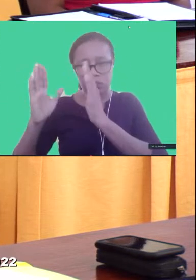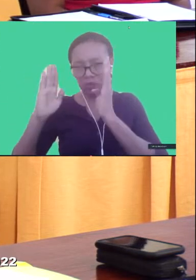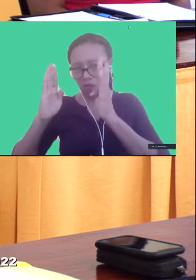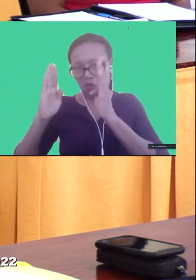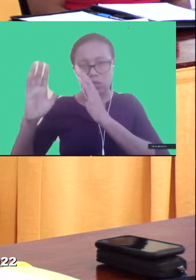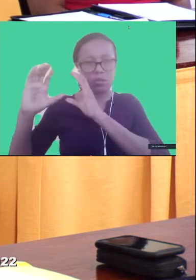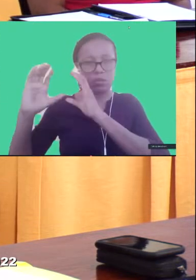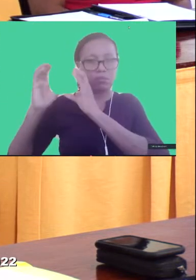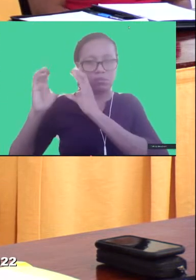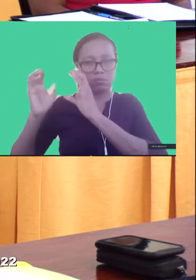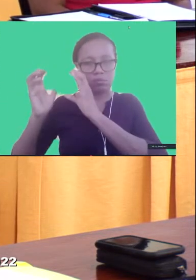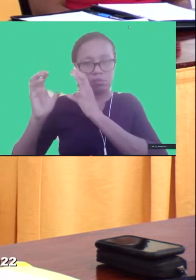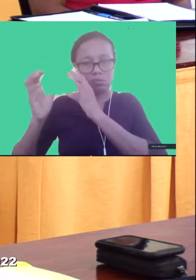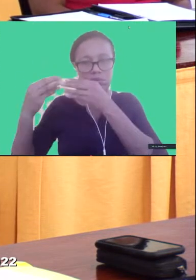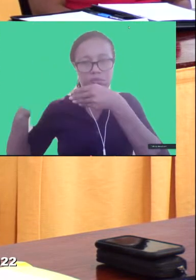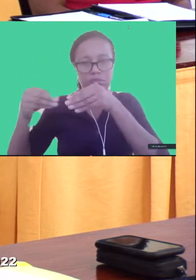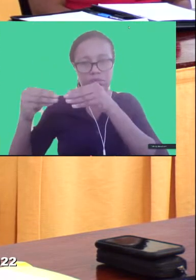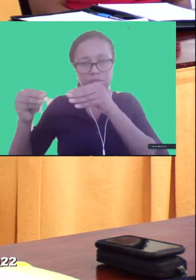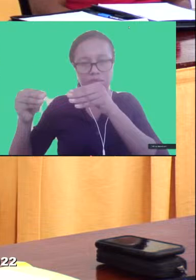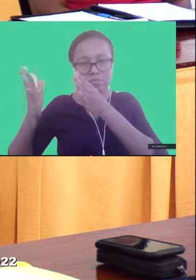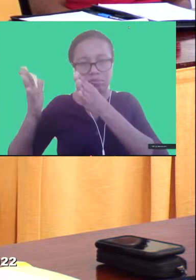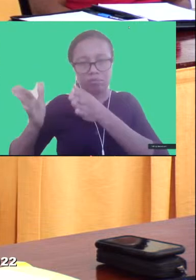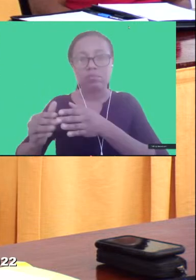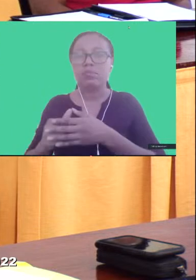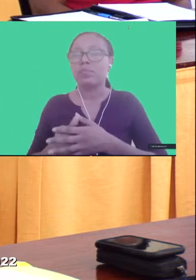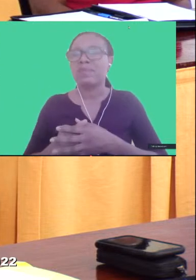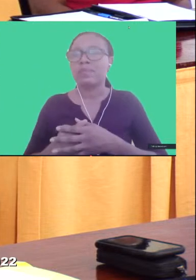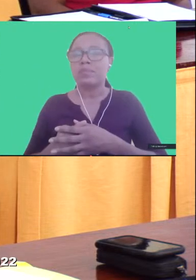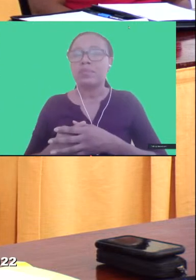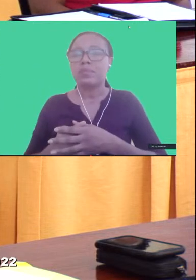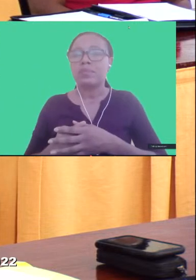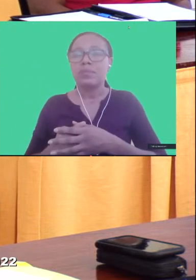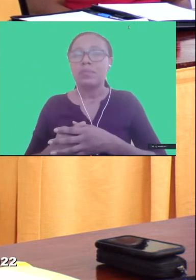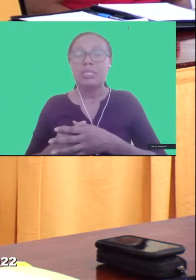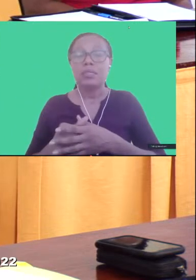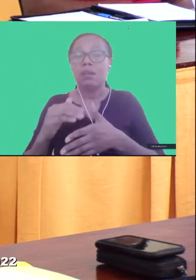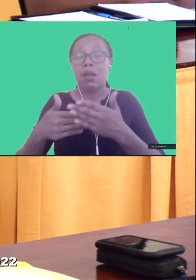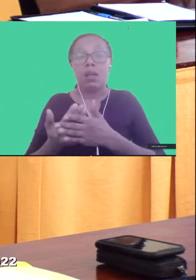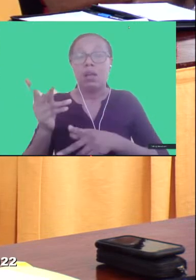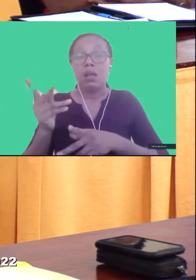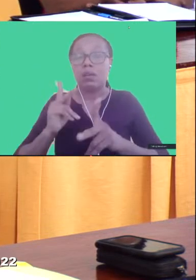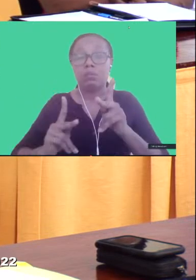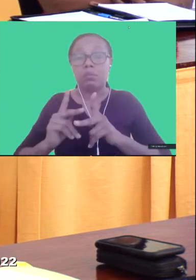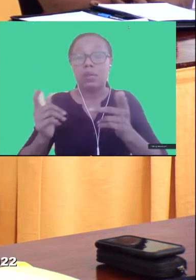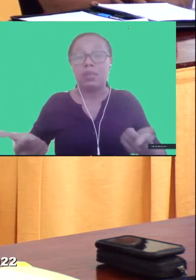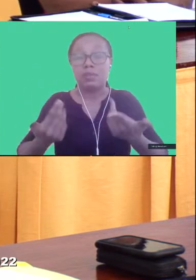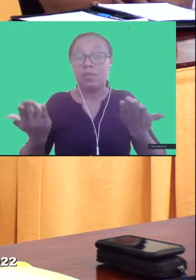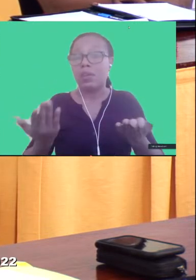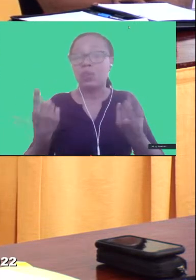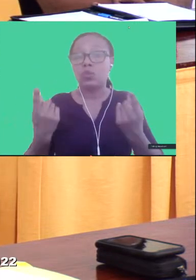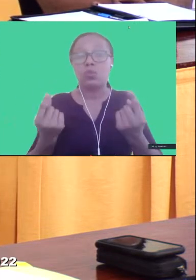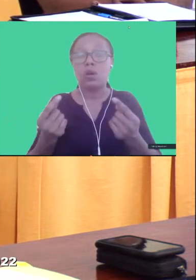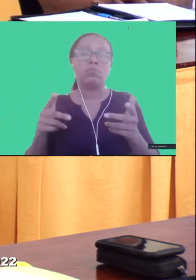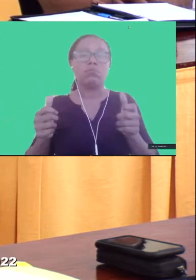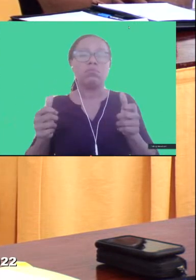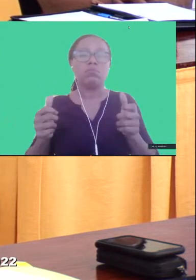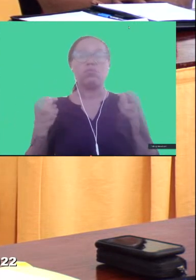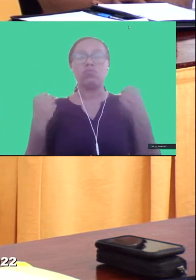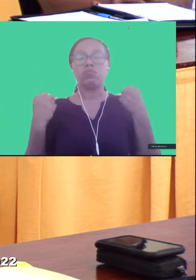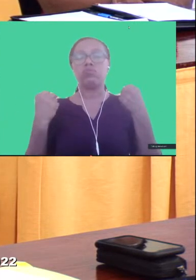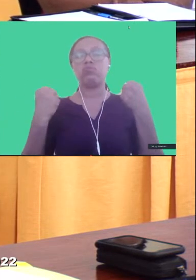Barbadian understands, because almost every Barbadian has stopped along the road to buy some coconut water. You